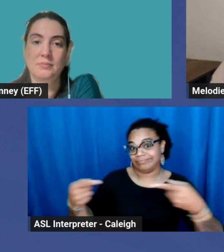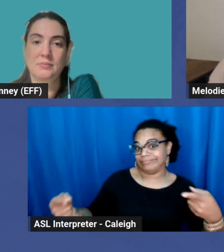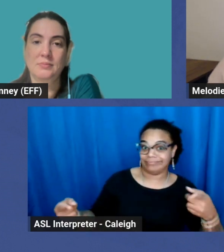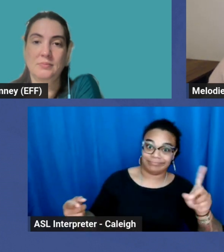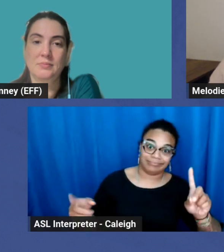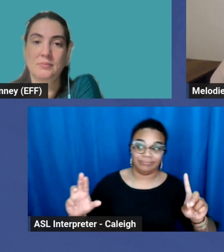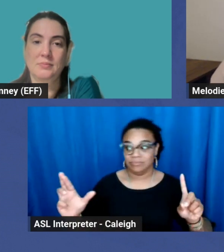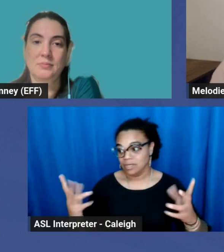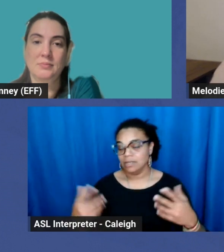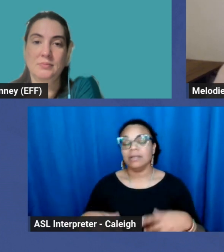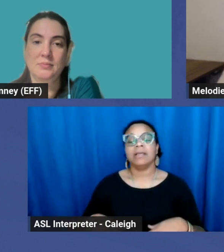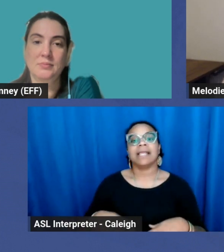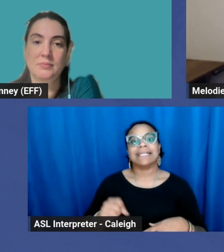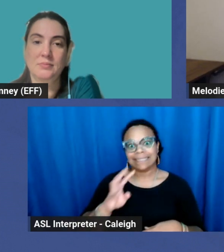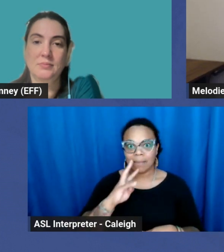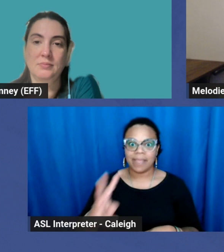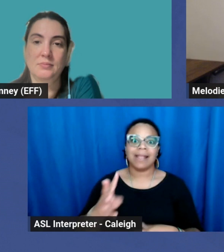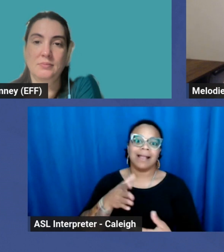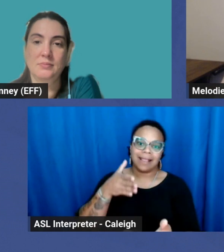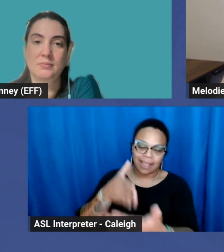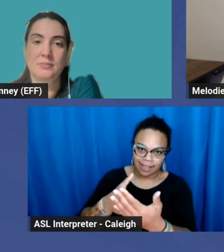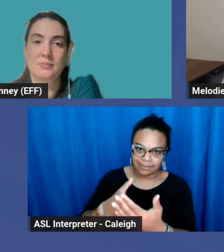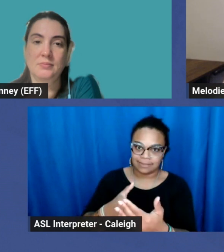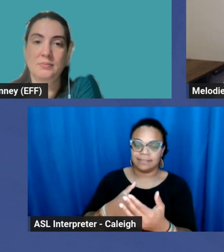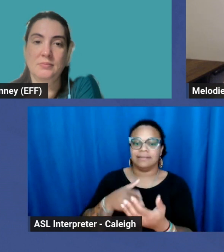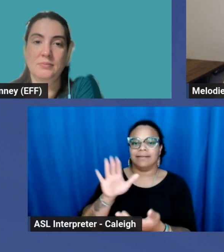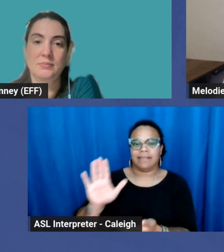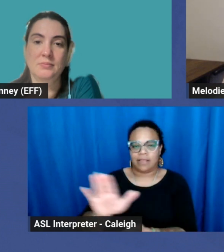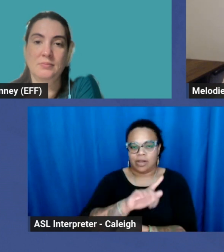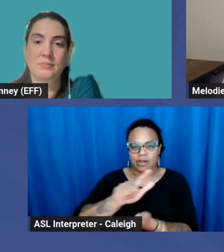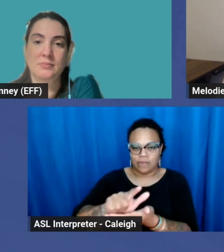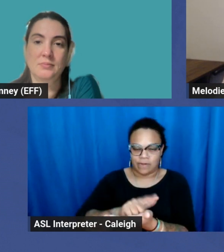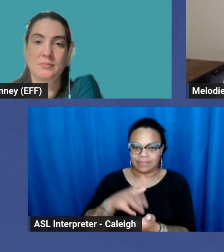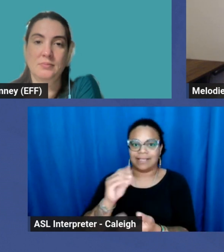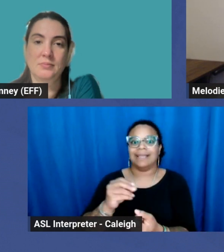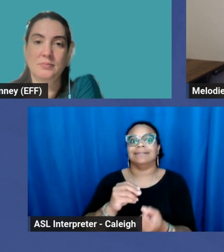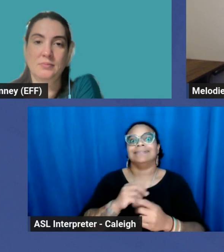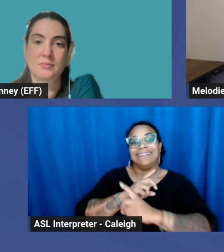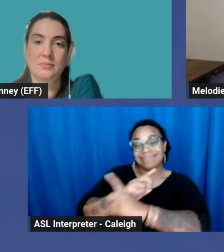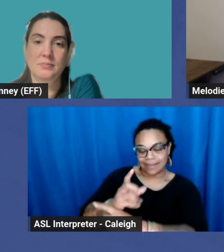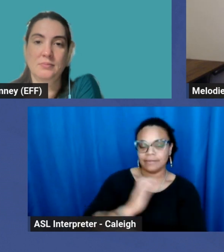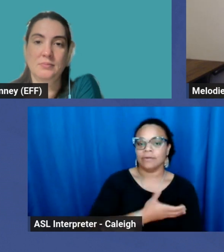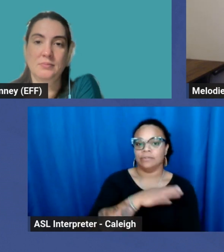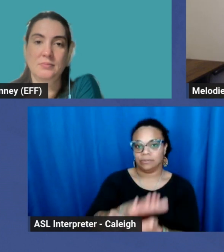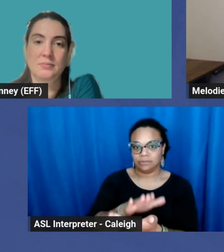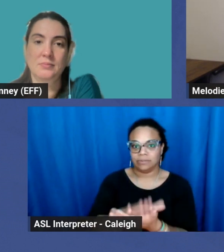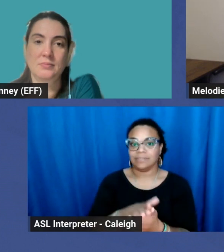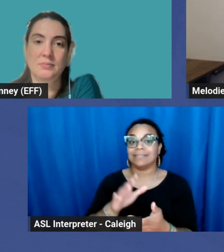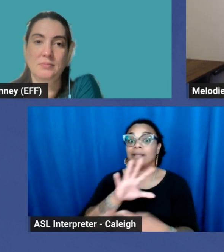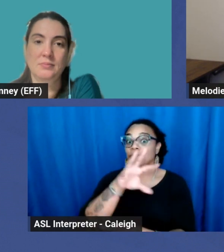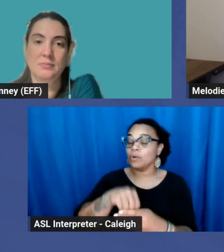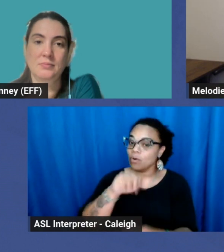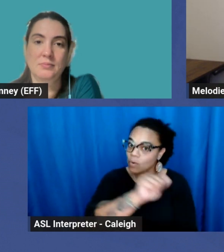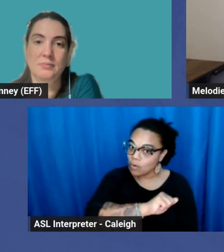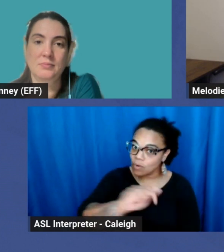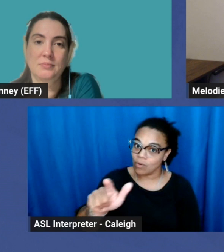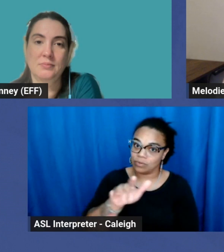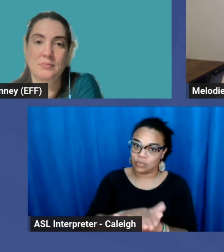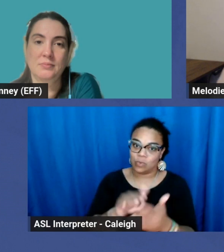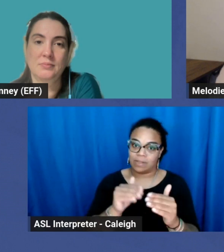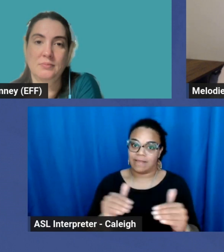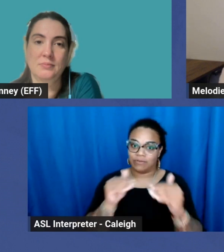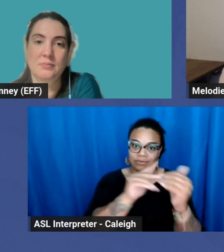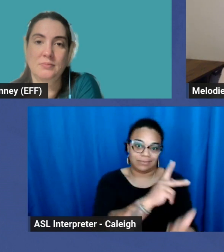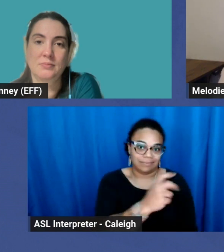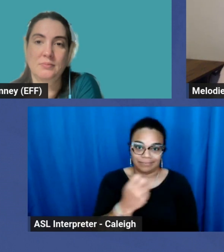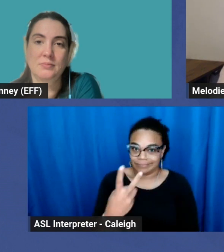out against this legislation and in defense of our schools. And that includes, again, schools at all levels and our teachers. Those